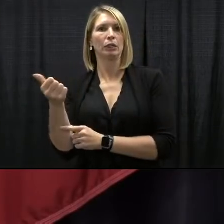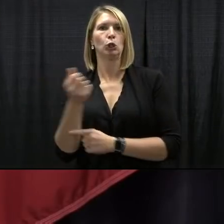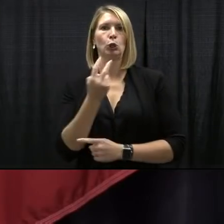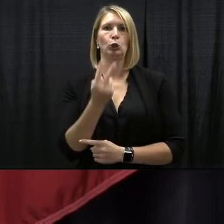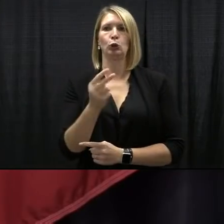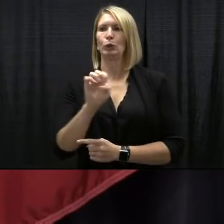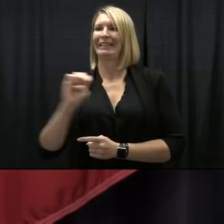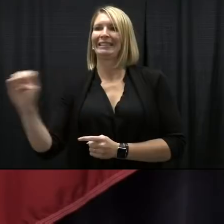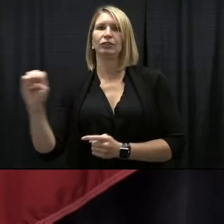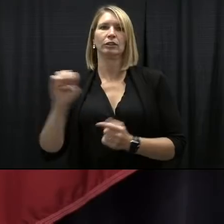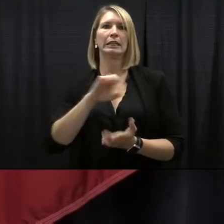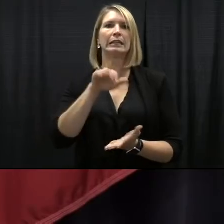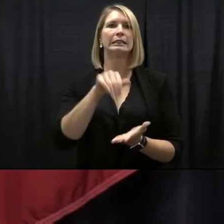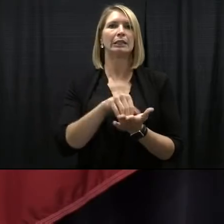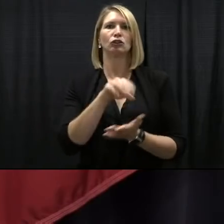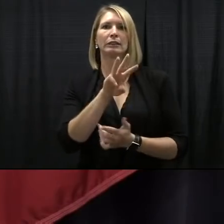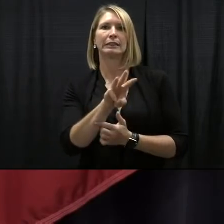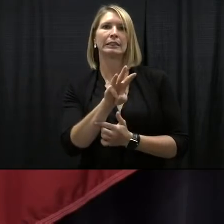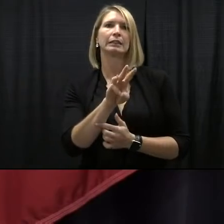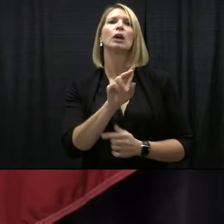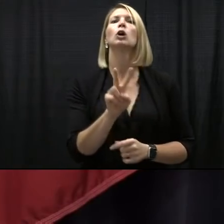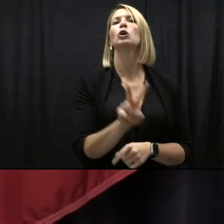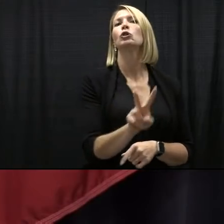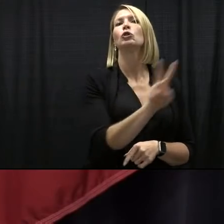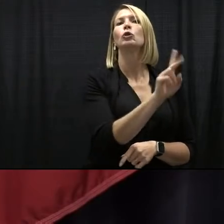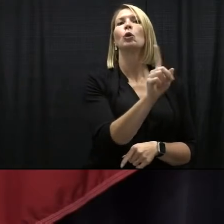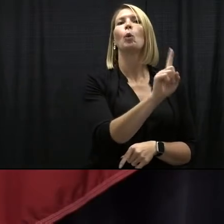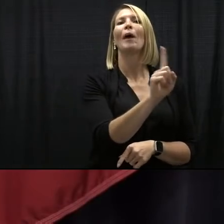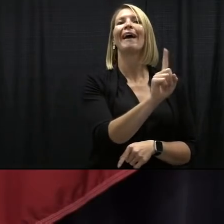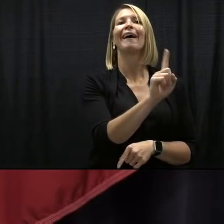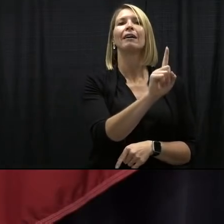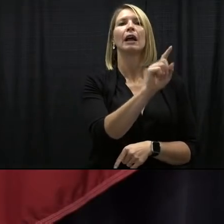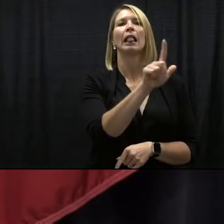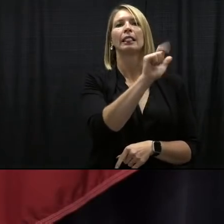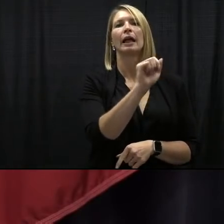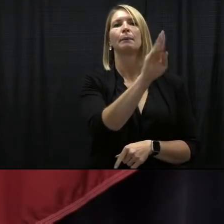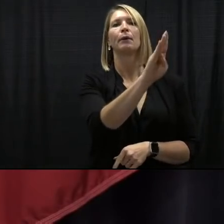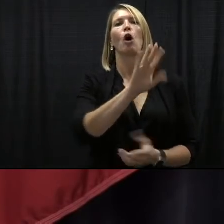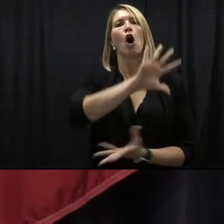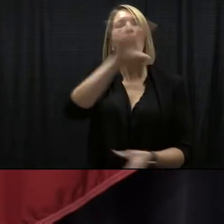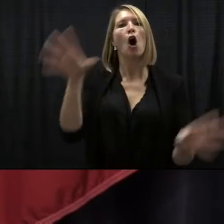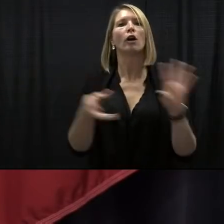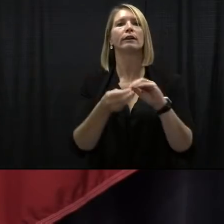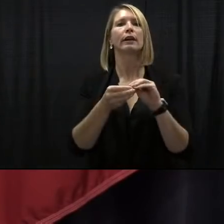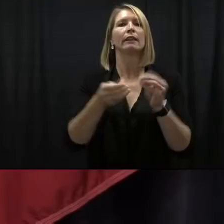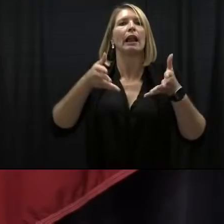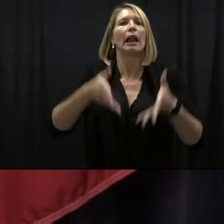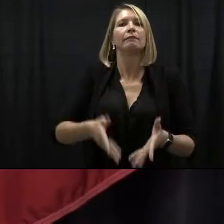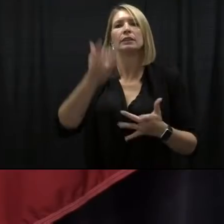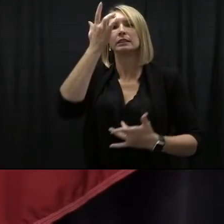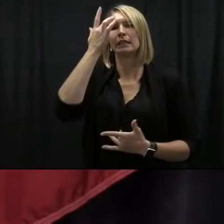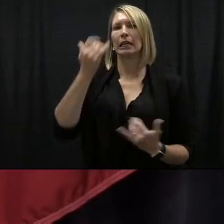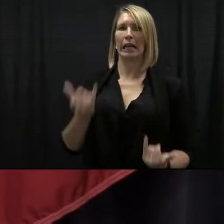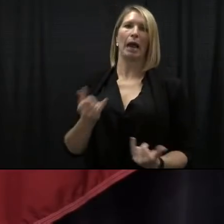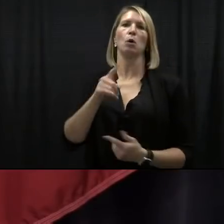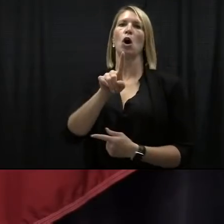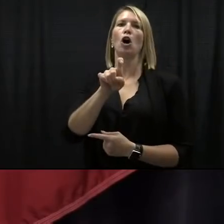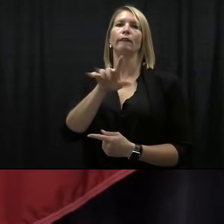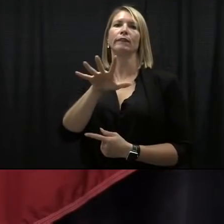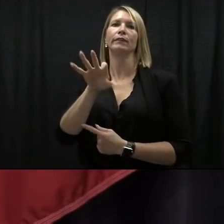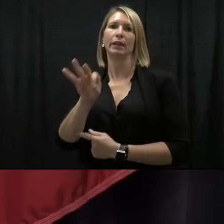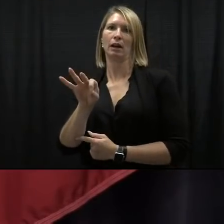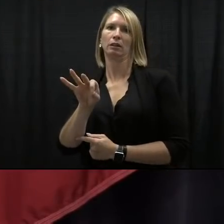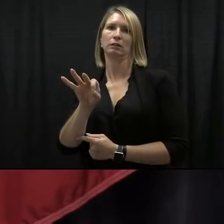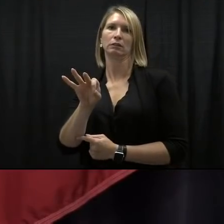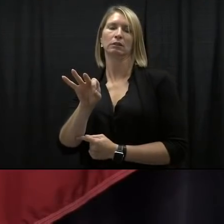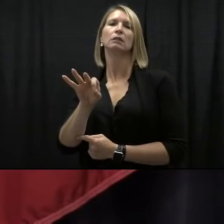Central Health, and 2 in Labrador-Grenfell region, leaving us with 159 active cases in the province. This brings our